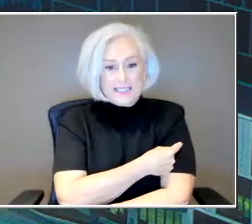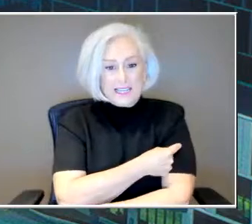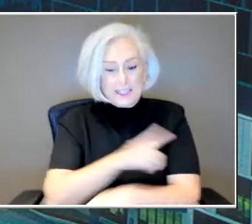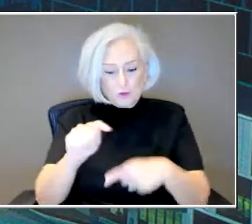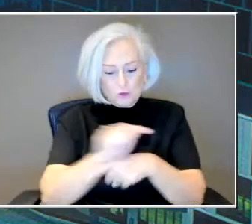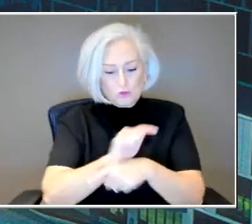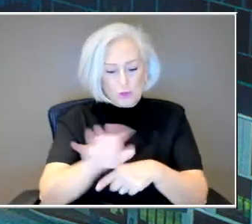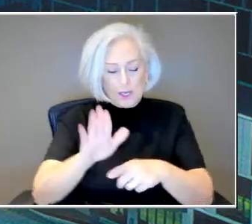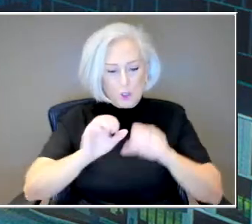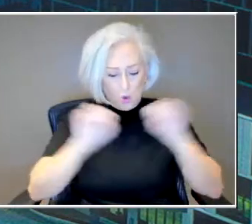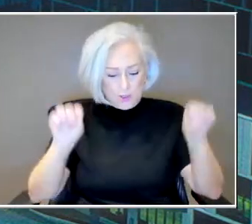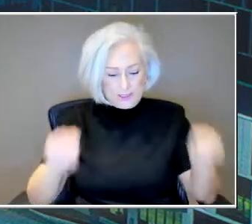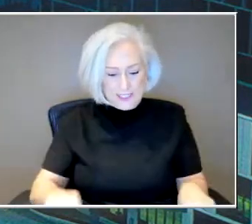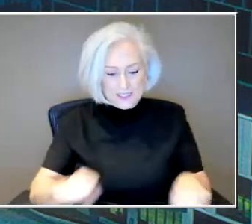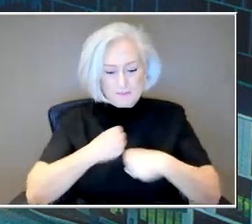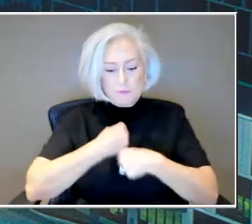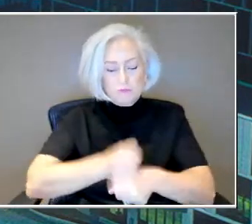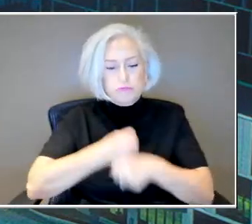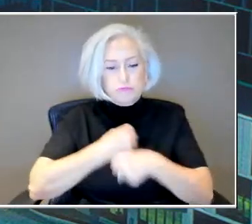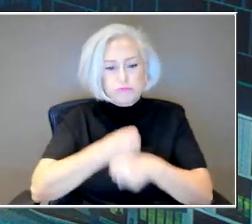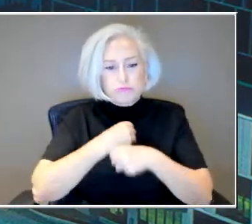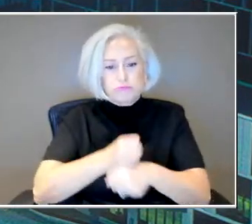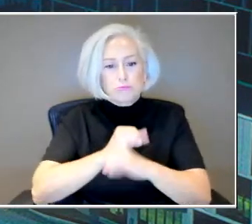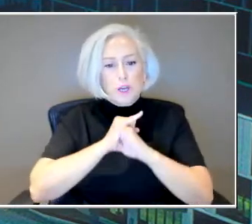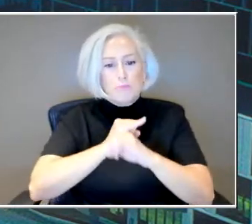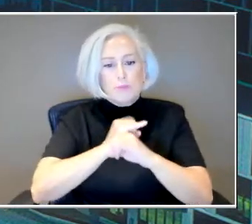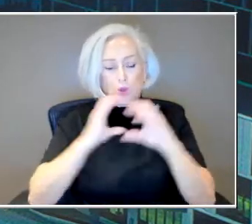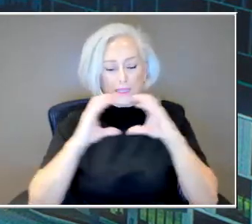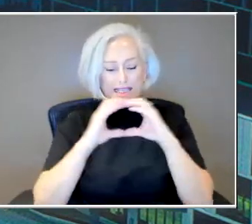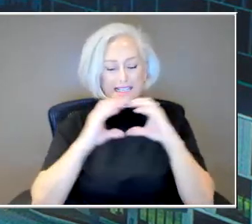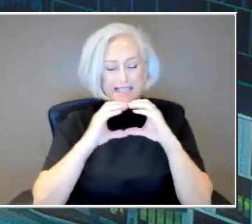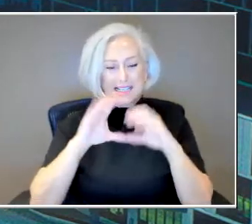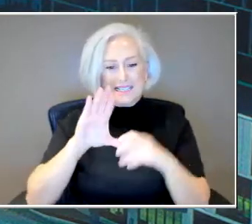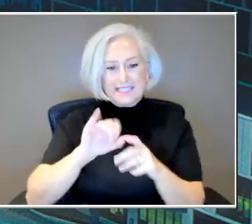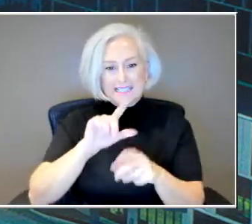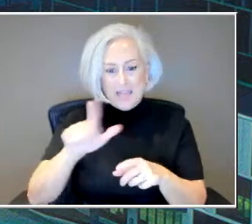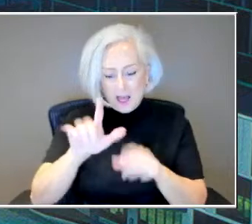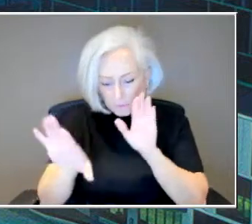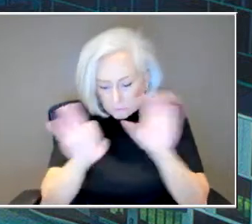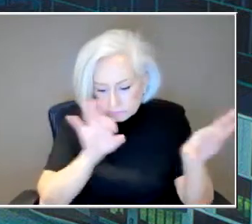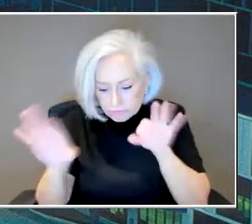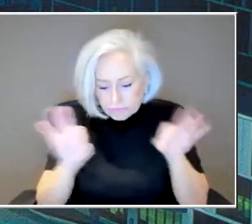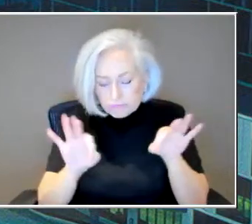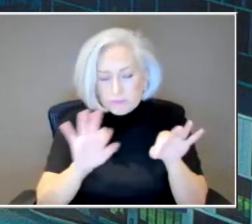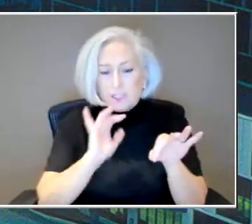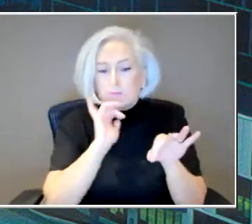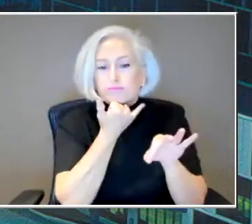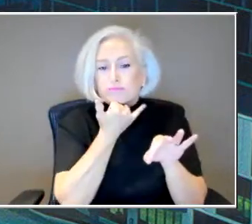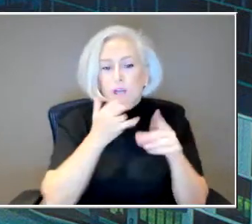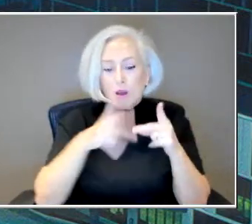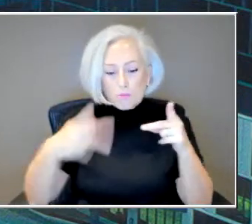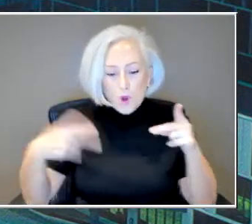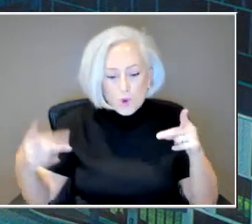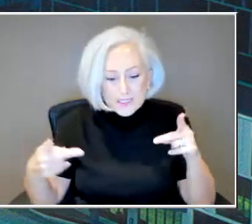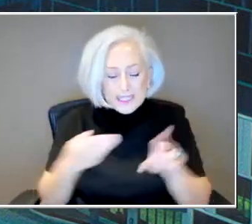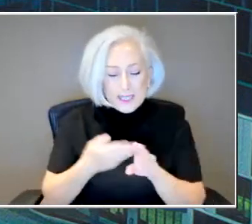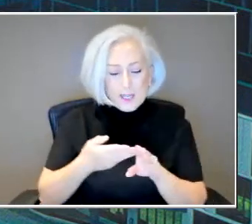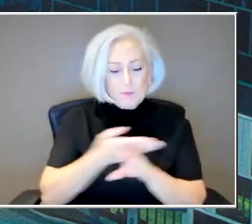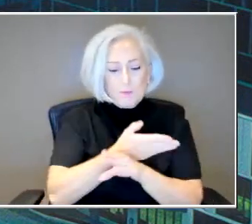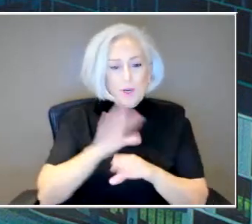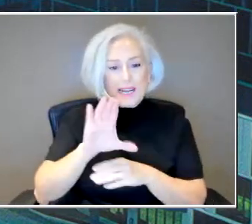generate these immune cells which can find these abnormal proteins in different organs in the precancerous cells, like a GPS